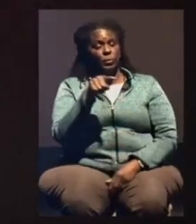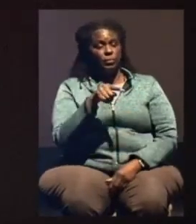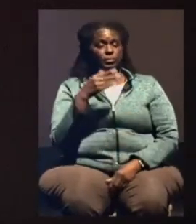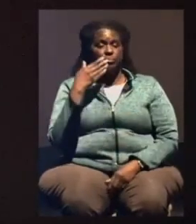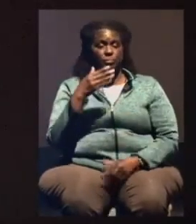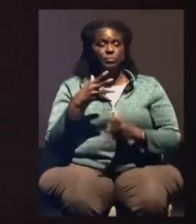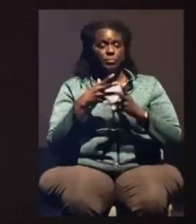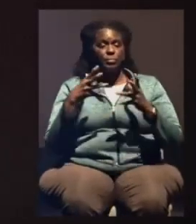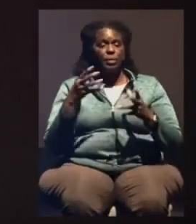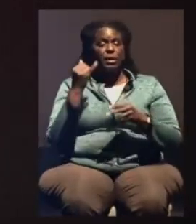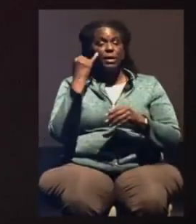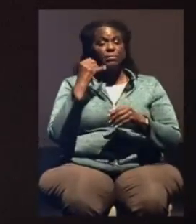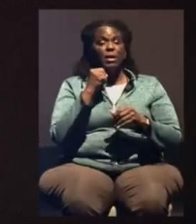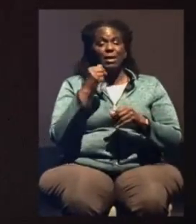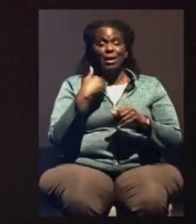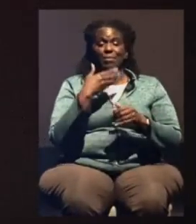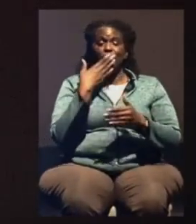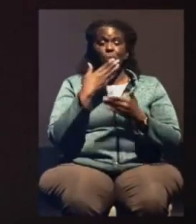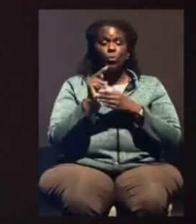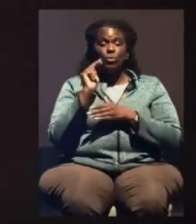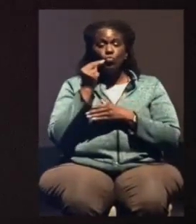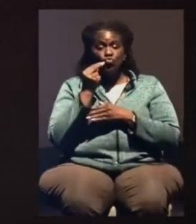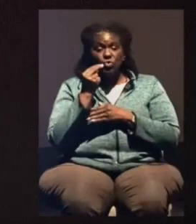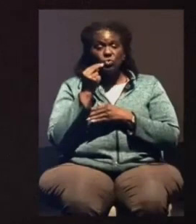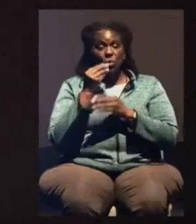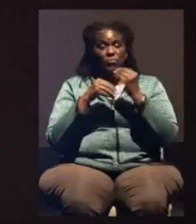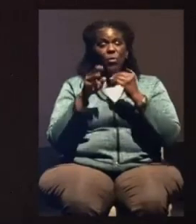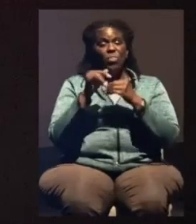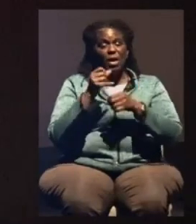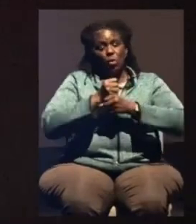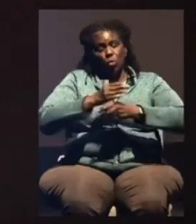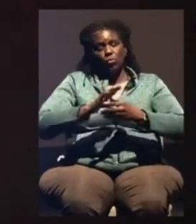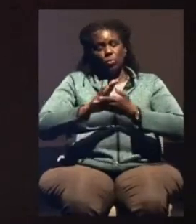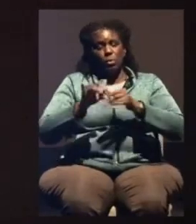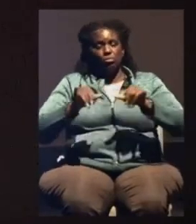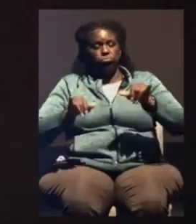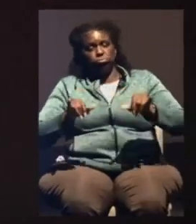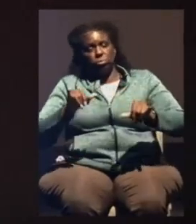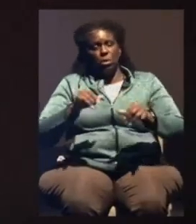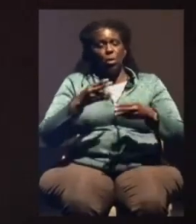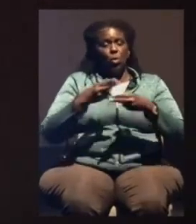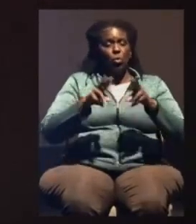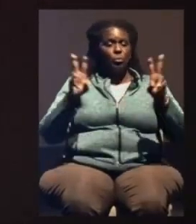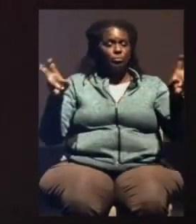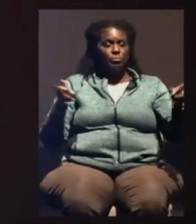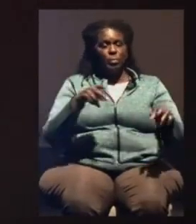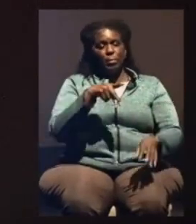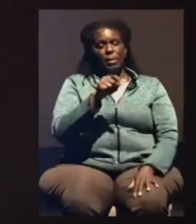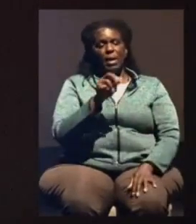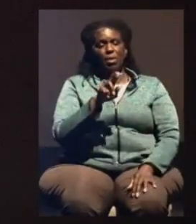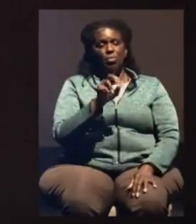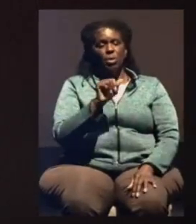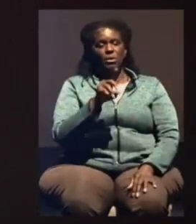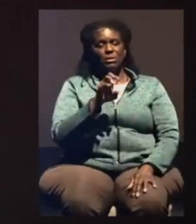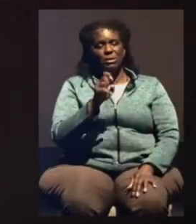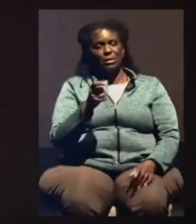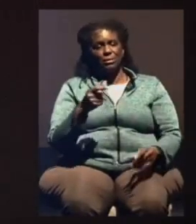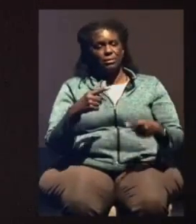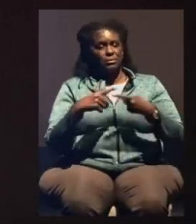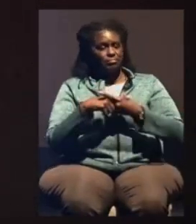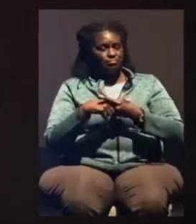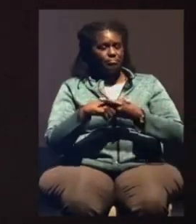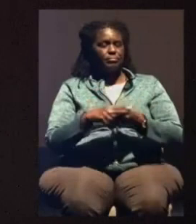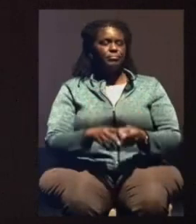much for clarifying that, which makes sense once you point it out. It's a paradox. Yeah. So I'm going to go back to Tony, and we'll come